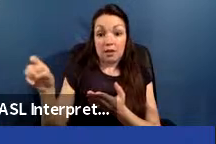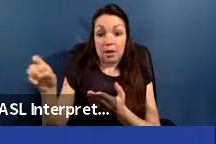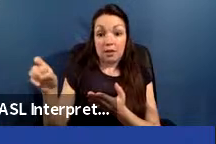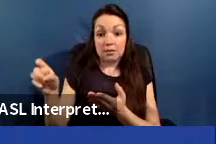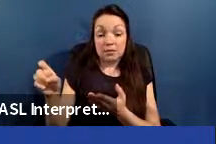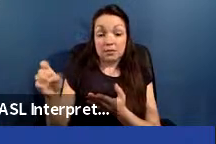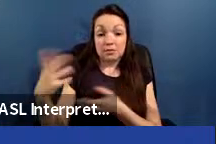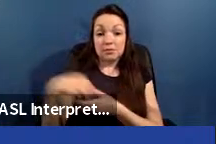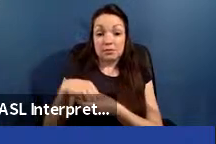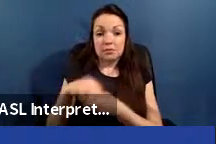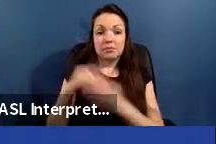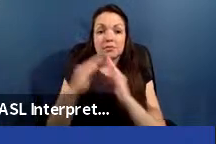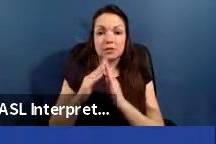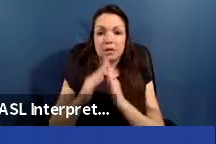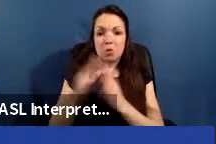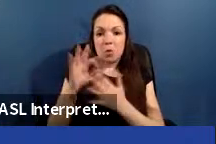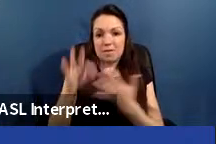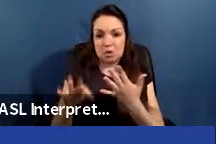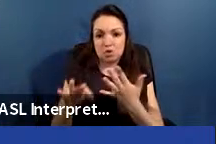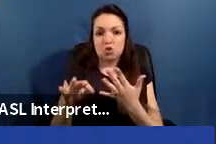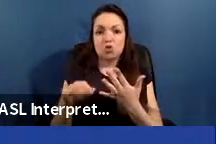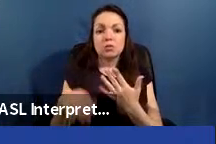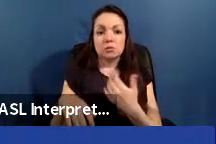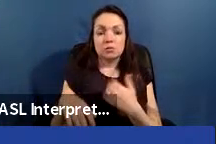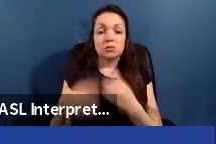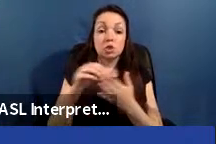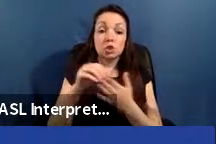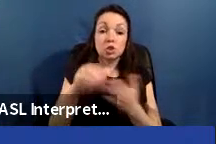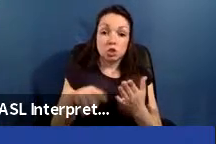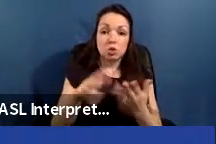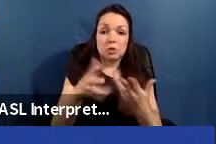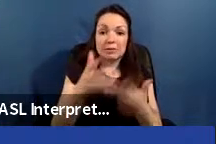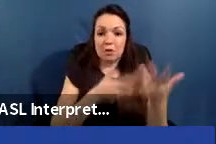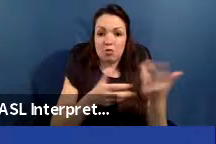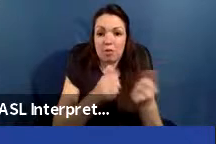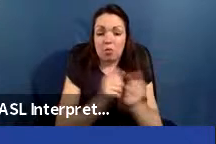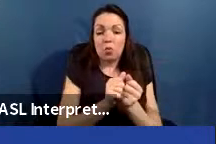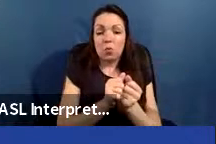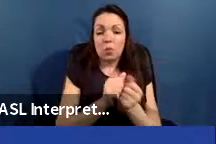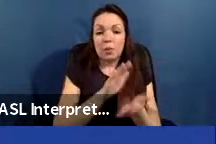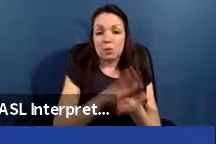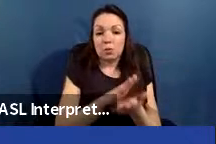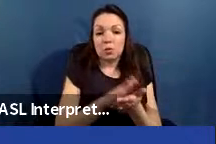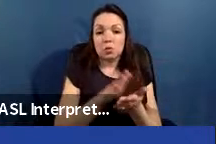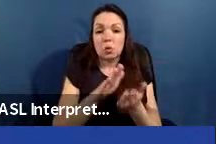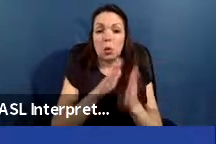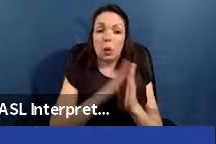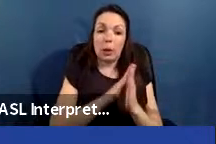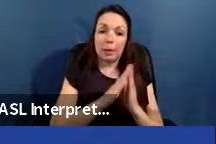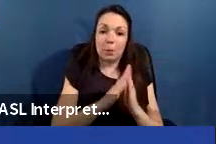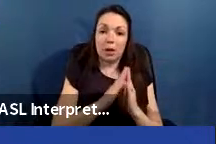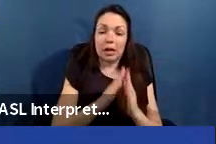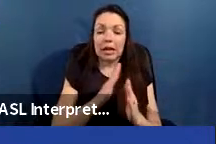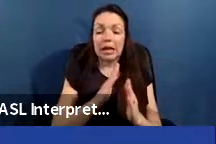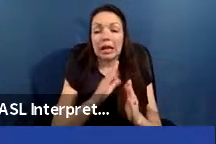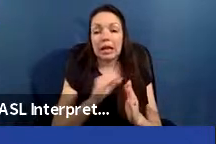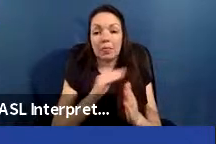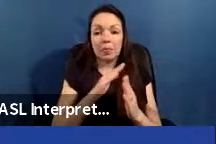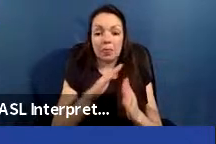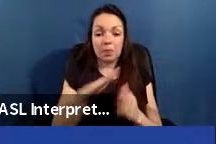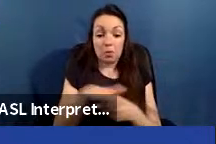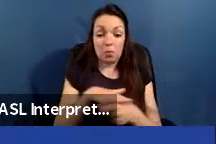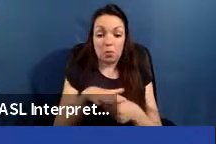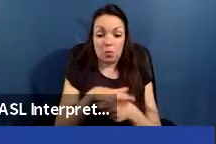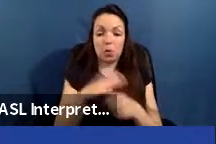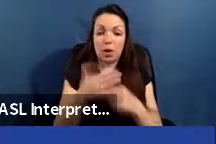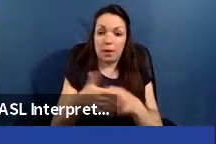community factors to acknowledge that students interact with their school community, surrounding community, and the community where they live.